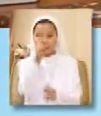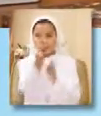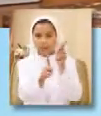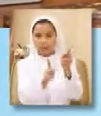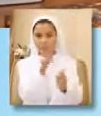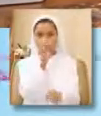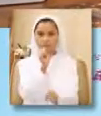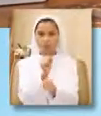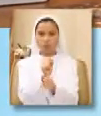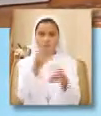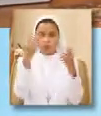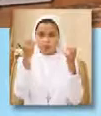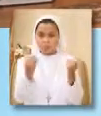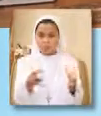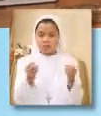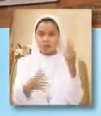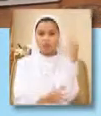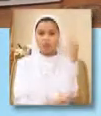much.